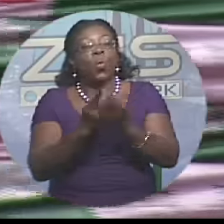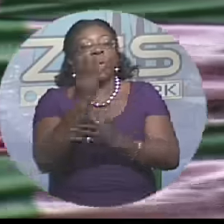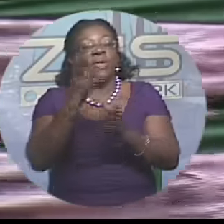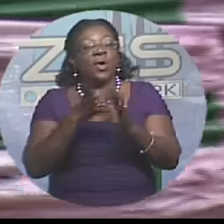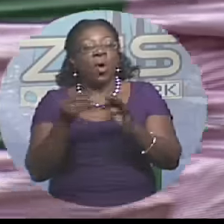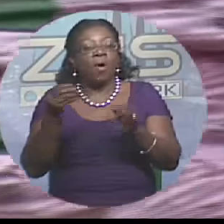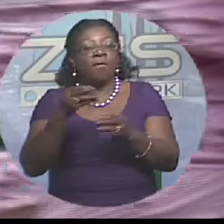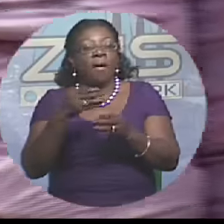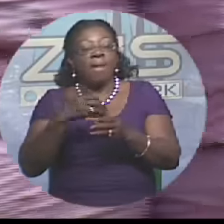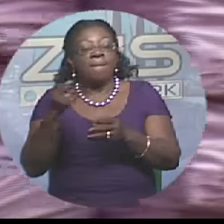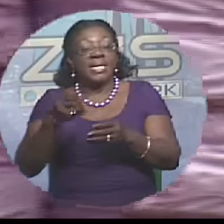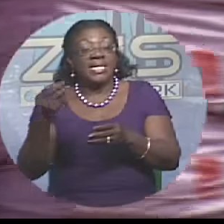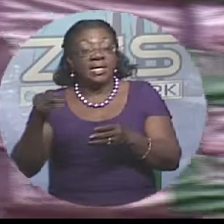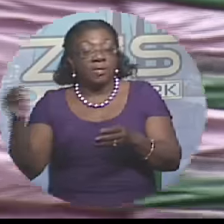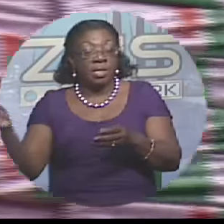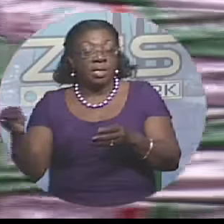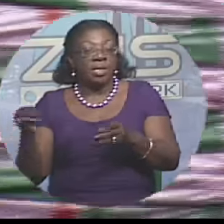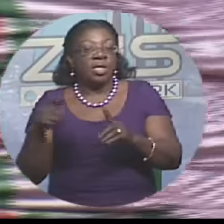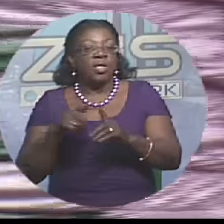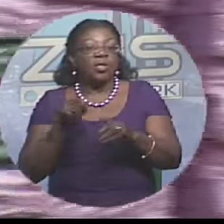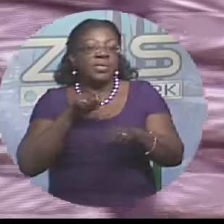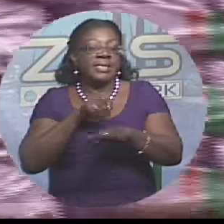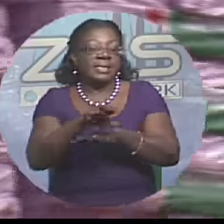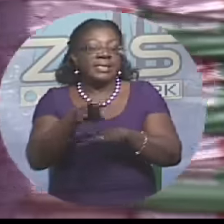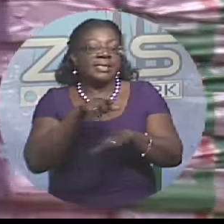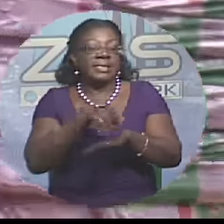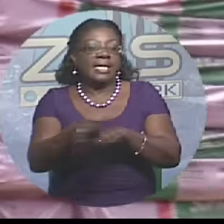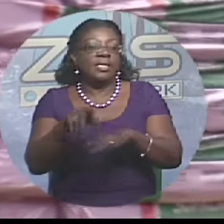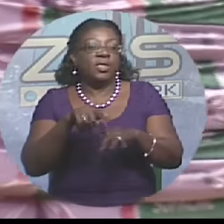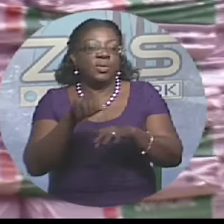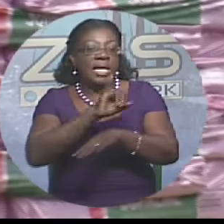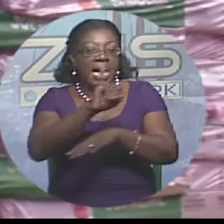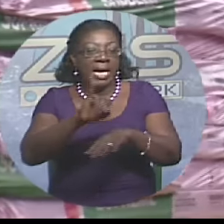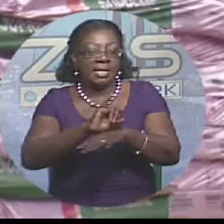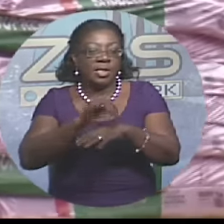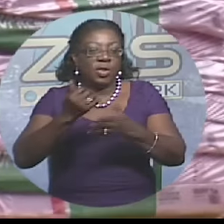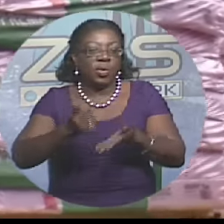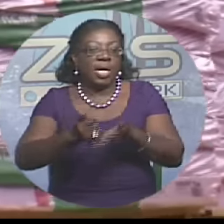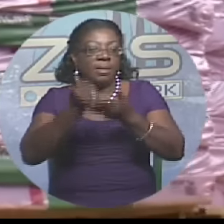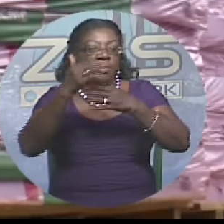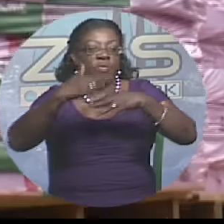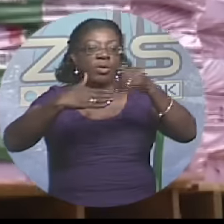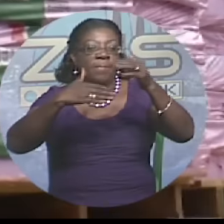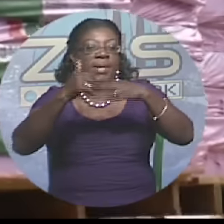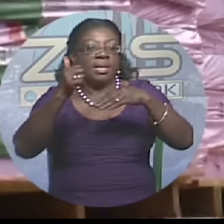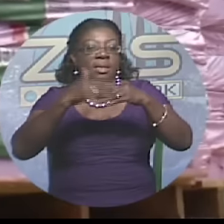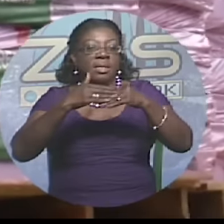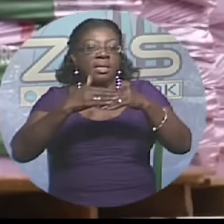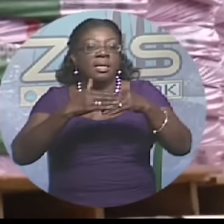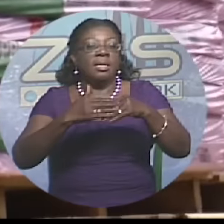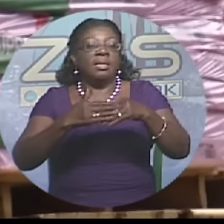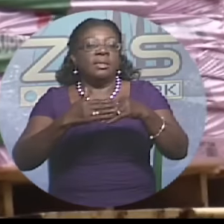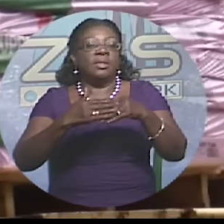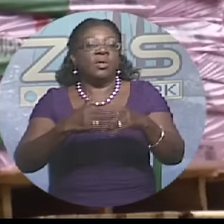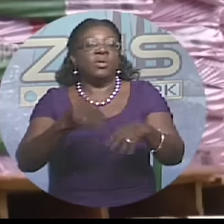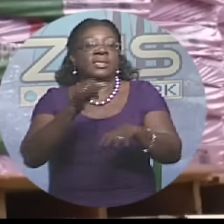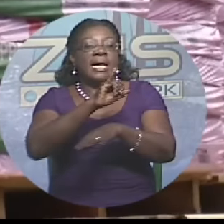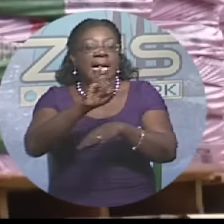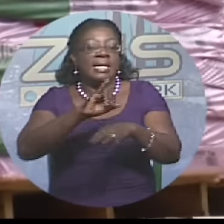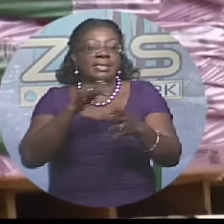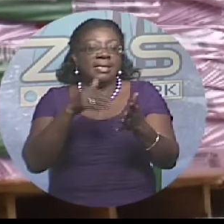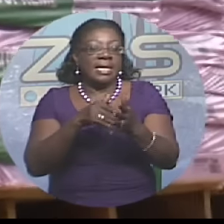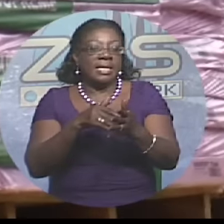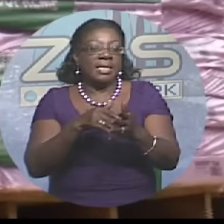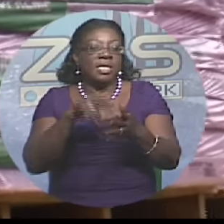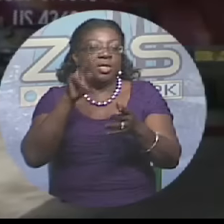devastated by Hurricane Joaquin. NEMA Executive Director Captain Stephen Russell says the 2 trucks of supplies bought with monies donated to